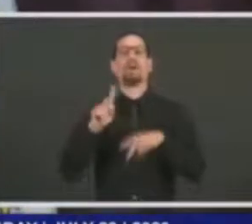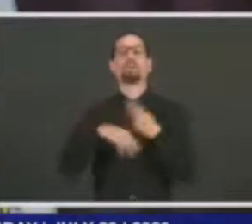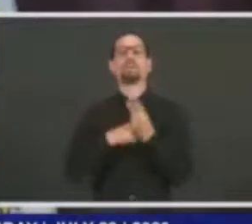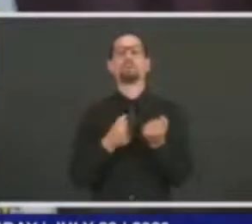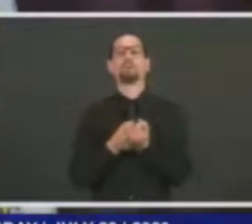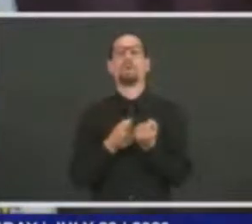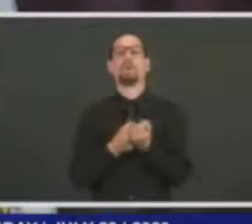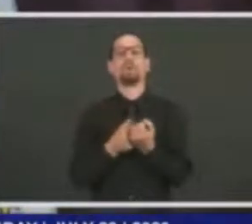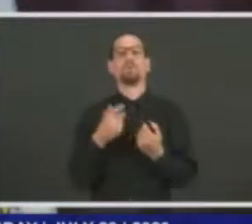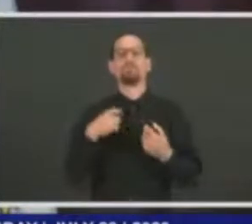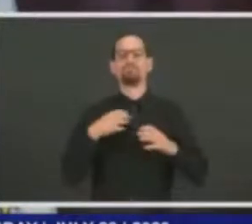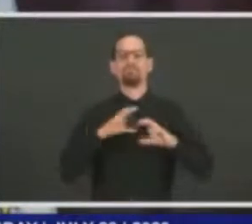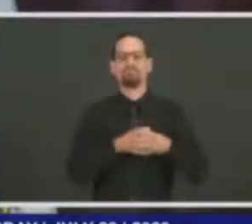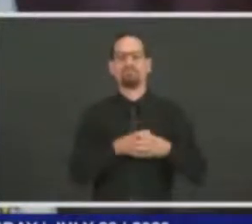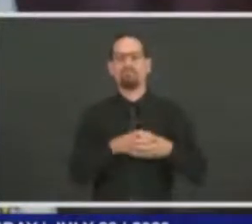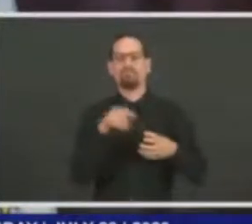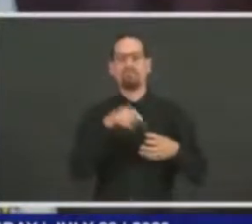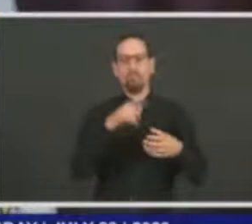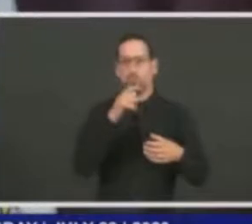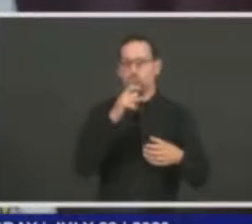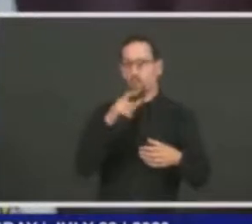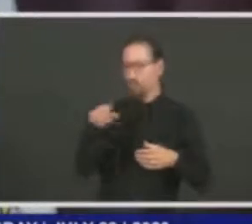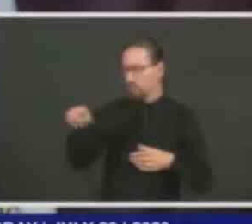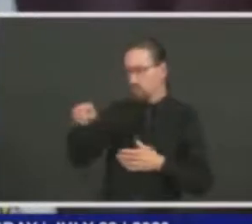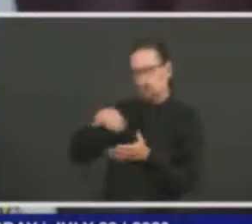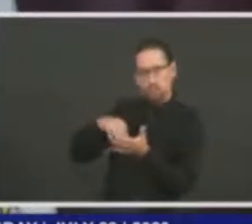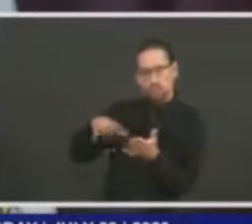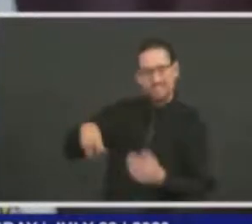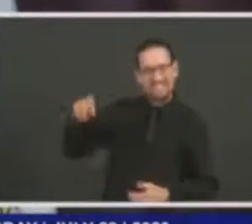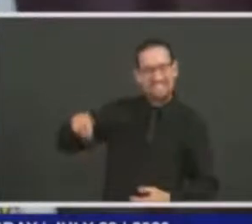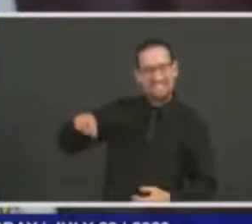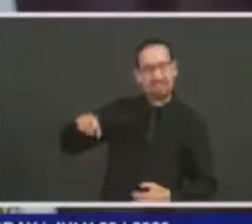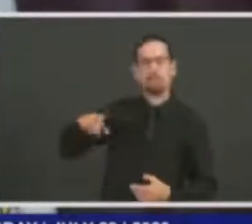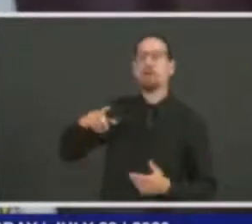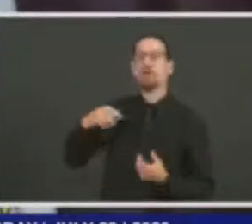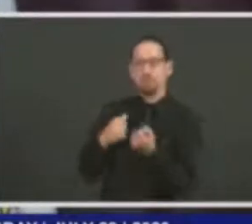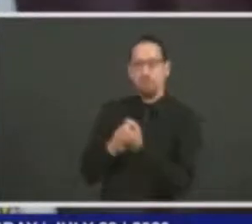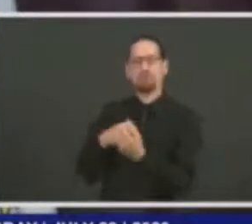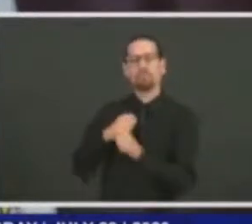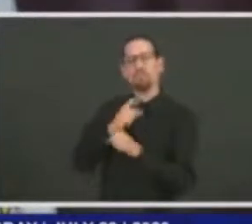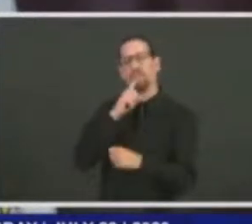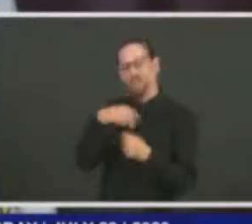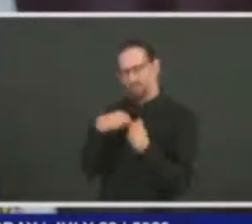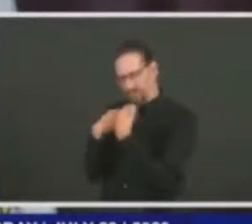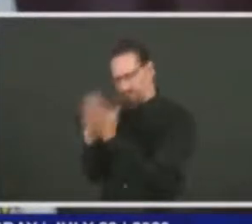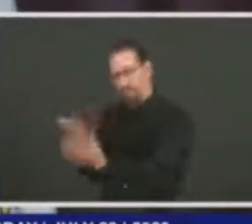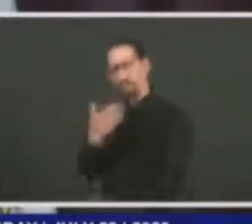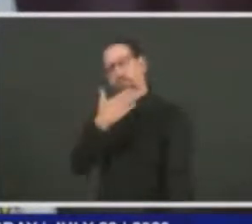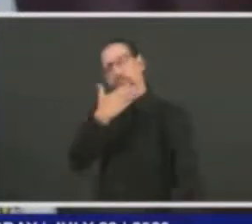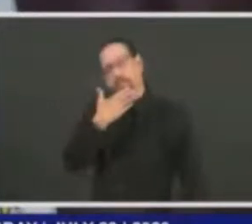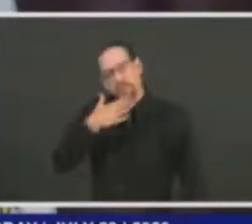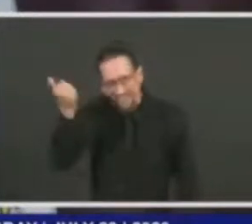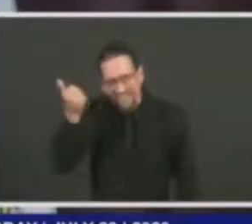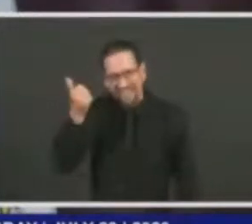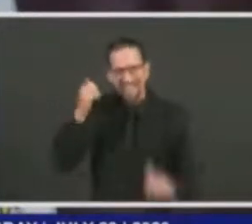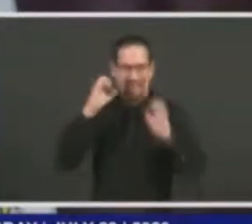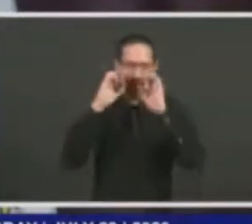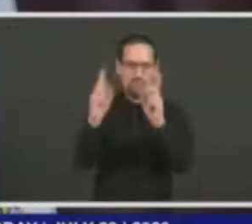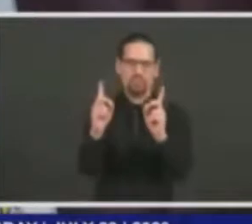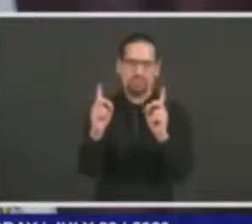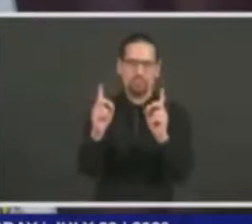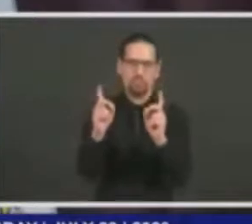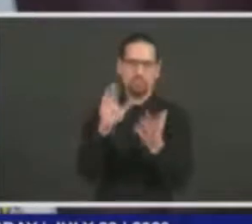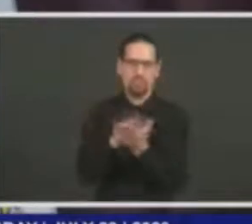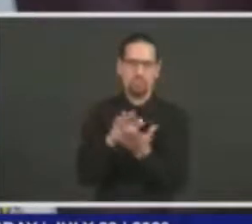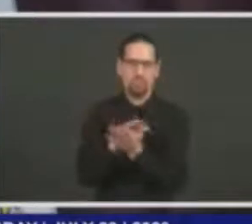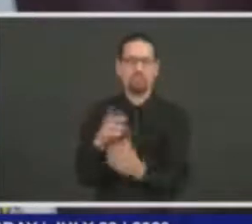place to make sure that those students have the best education possible. And if that means getting the parents on as